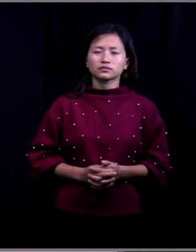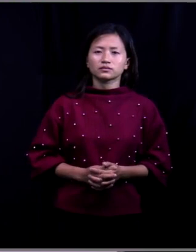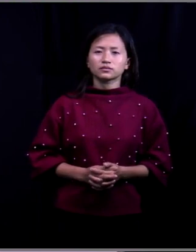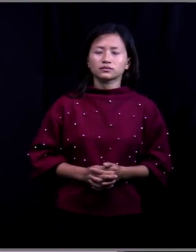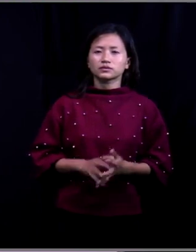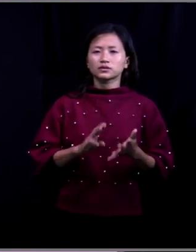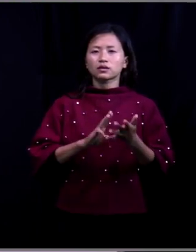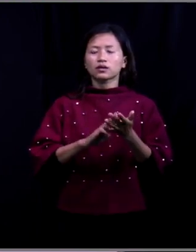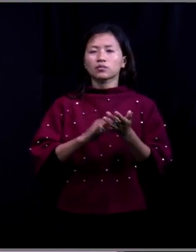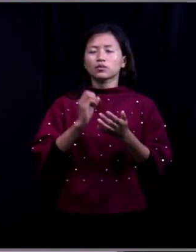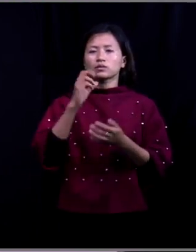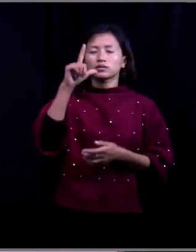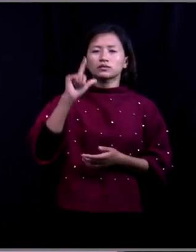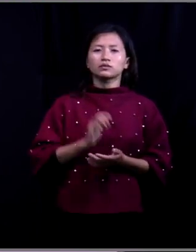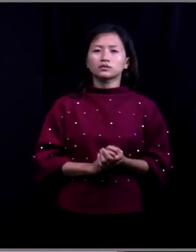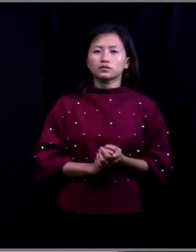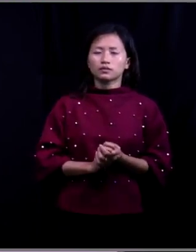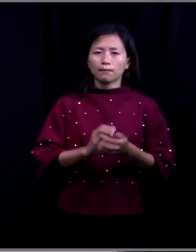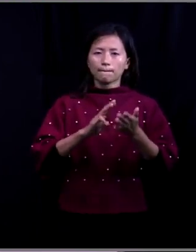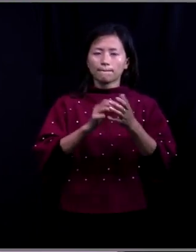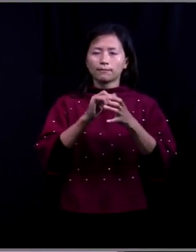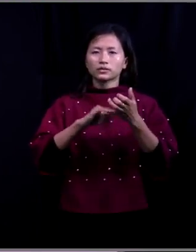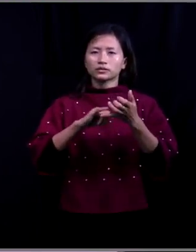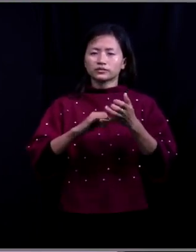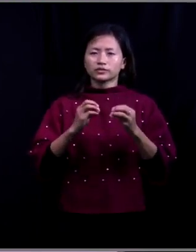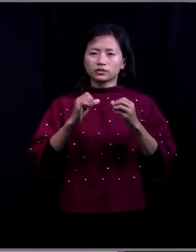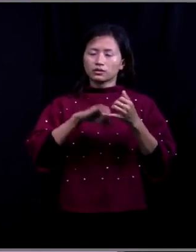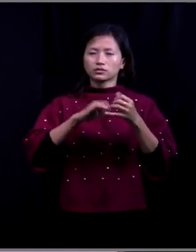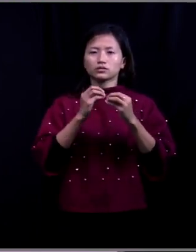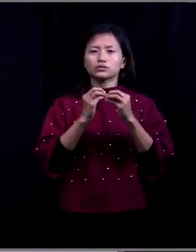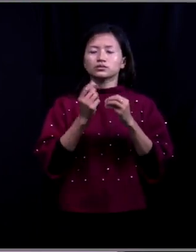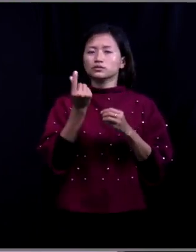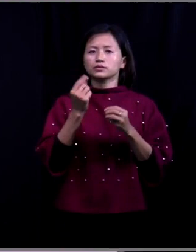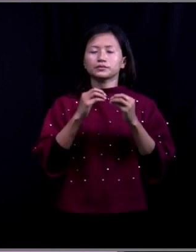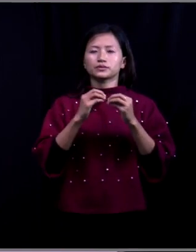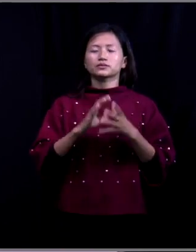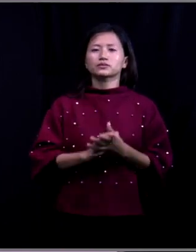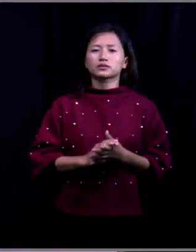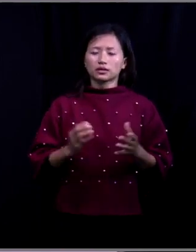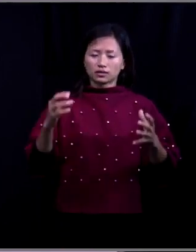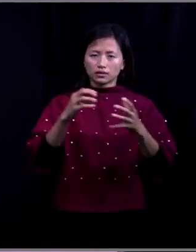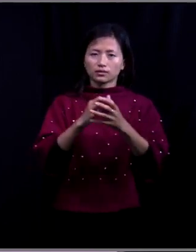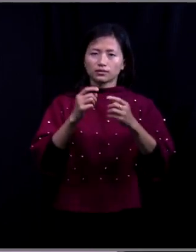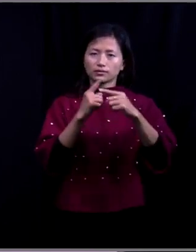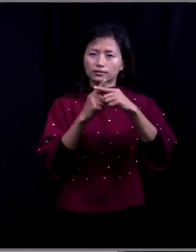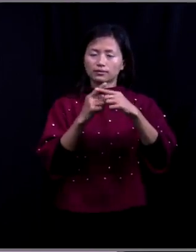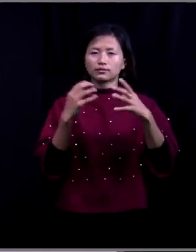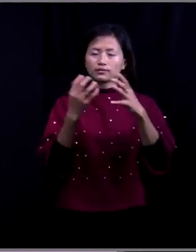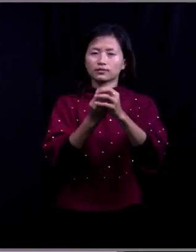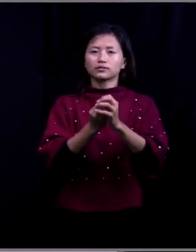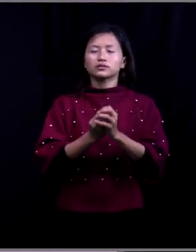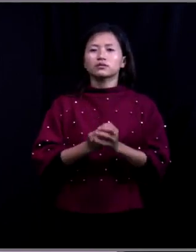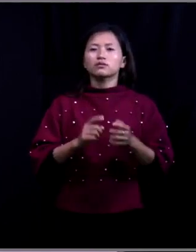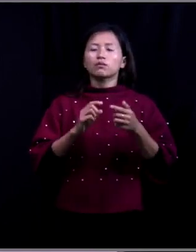Now, molecular mass of a substance can be easily calculated by just adding up the atomic masses of all the